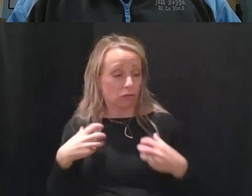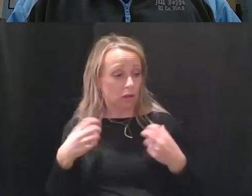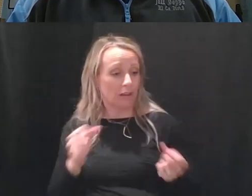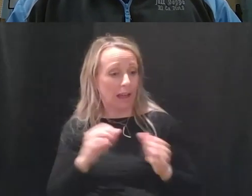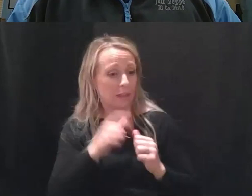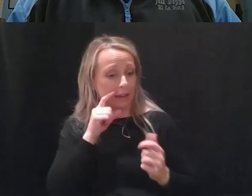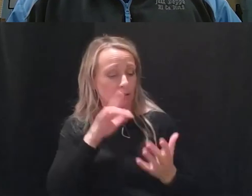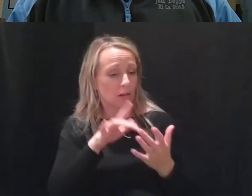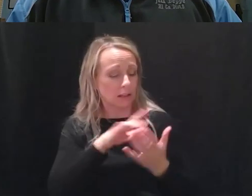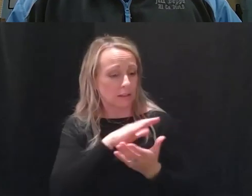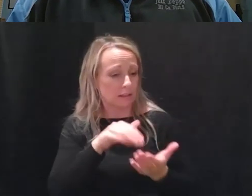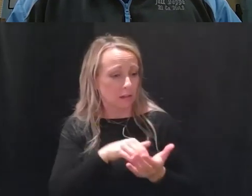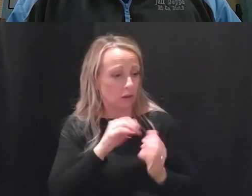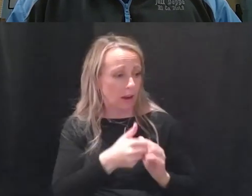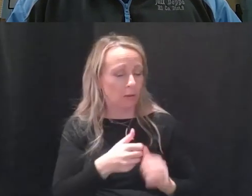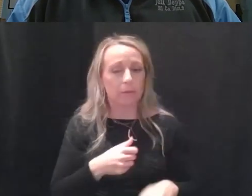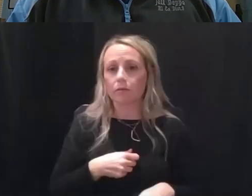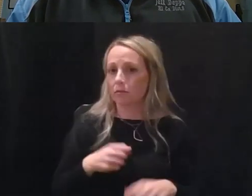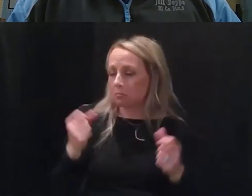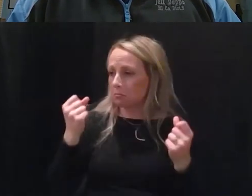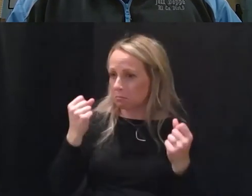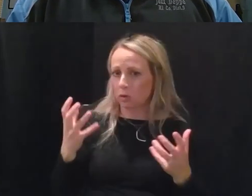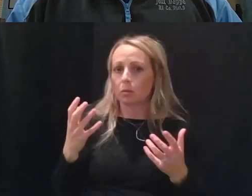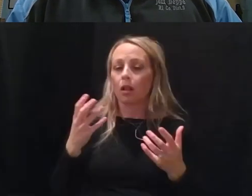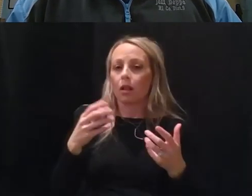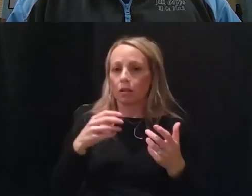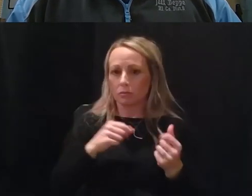the center? Sure. There are multiple ways. If you go to